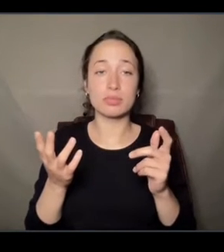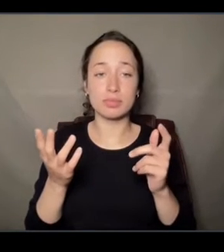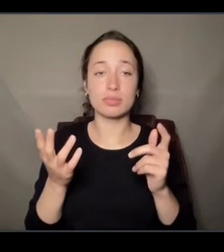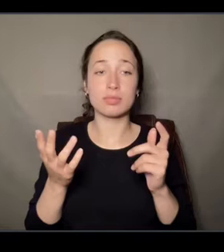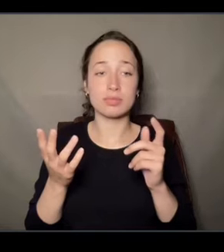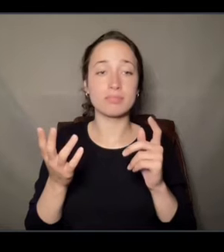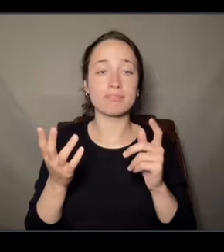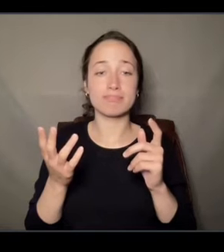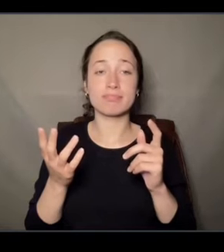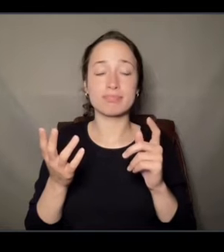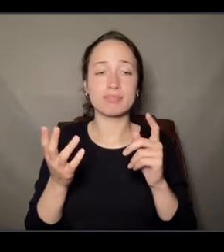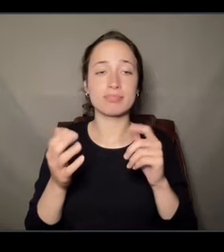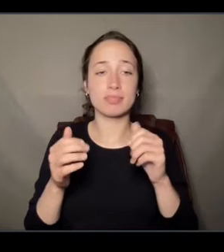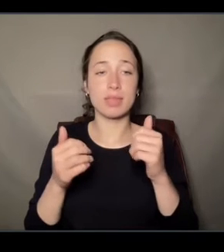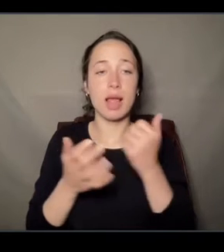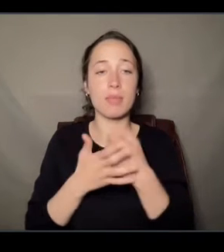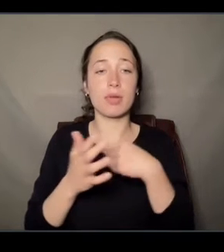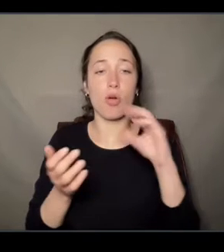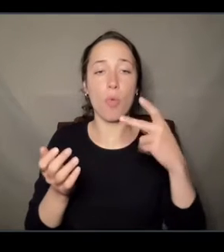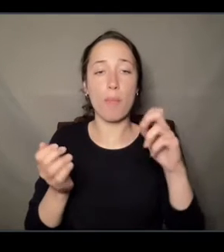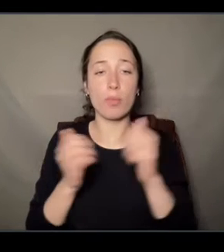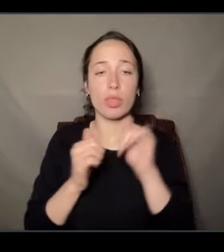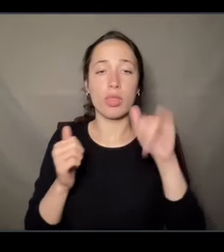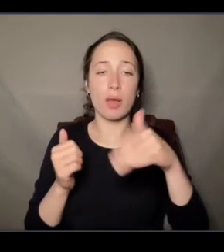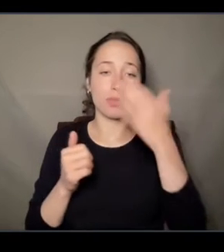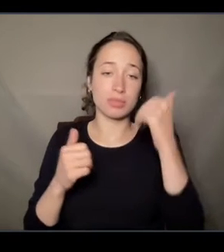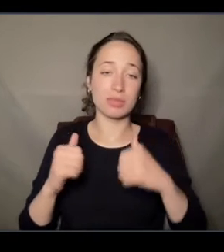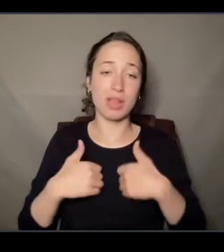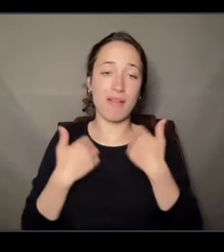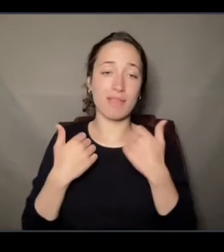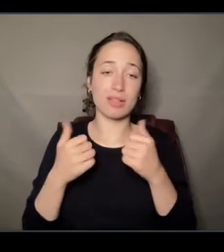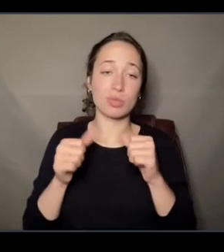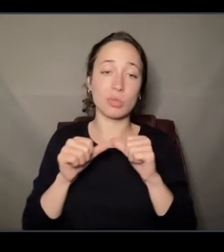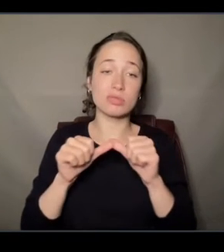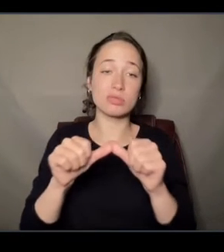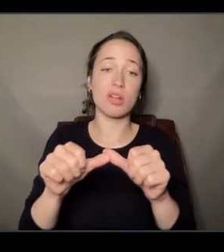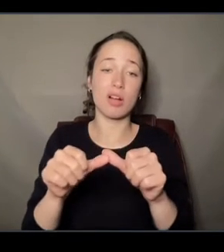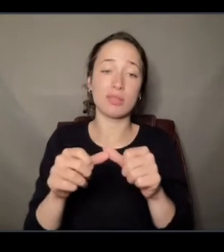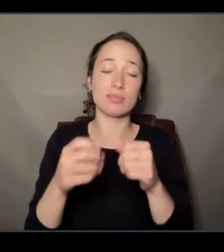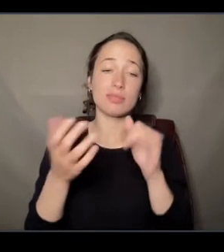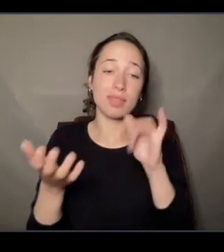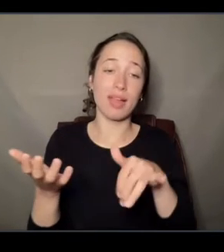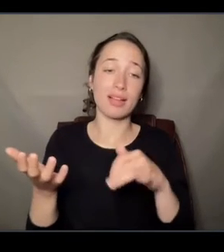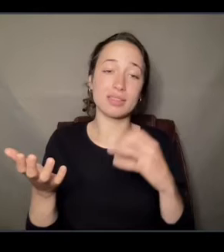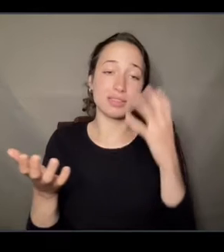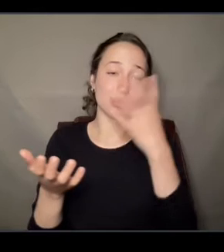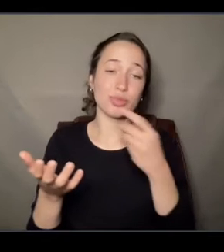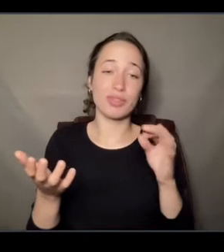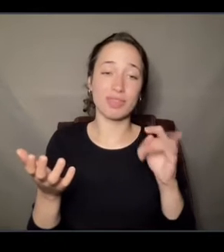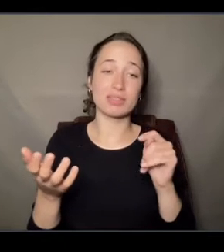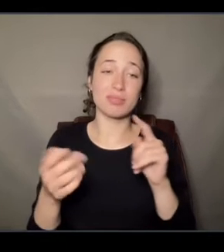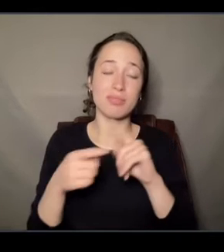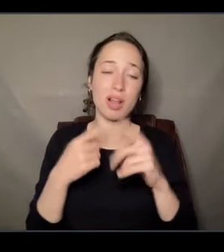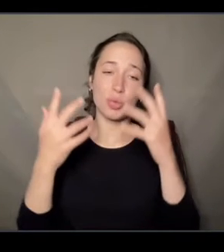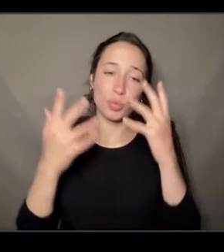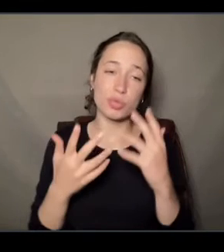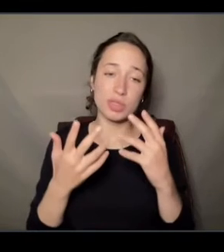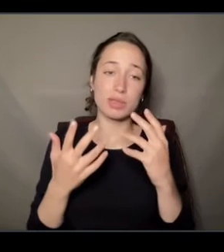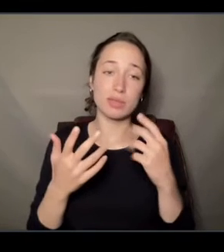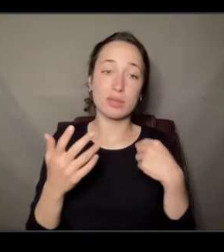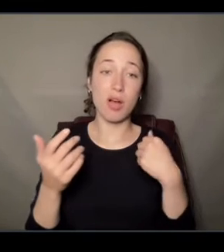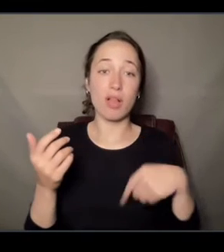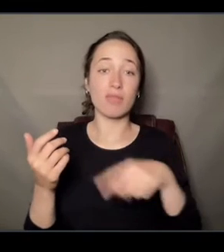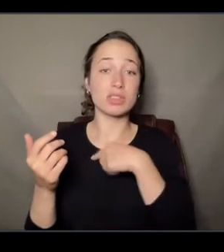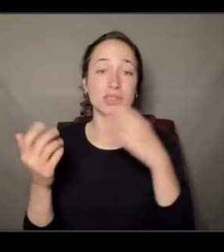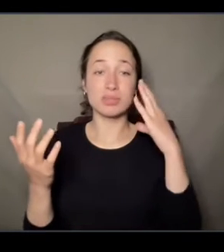with people help us cope with that, because life does go on. And that is like the beauty and also the cruelty of it, when all of us